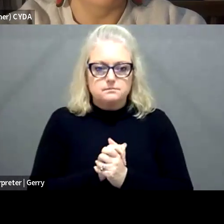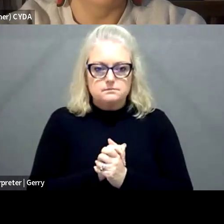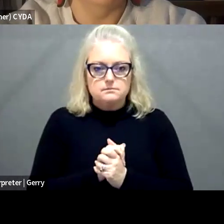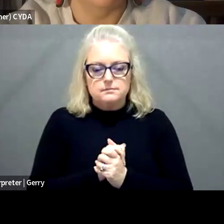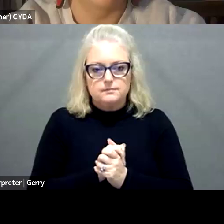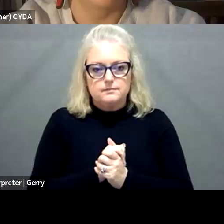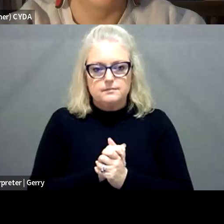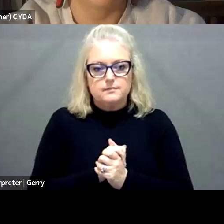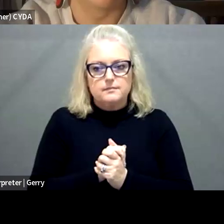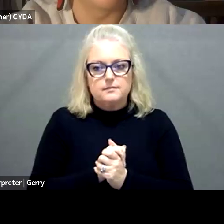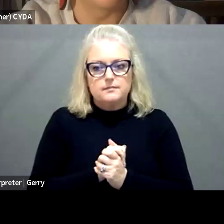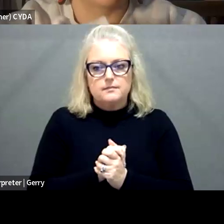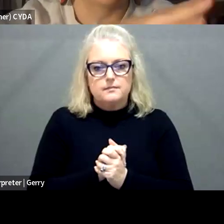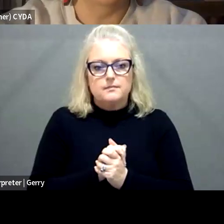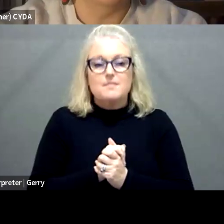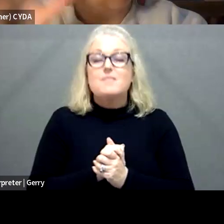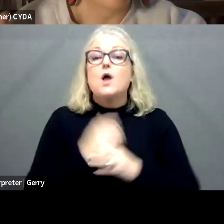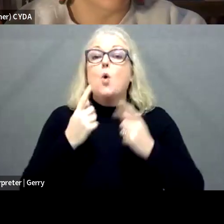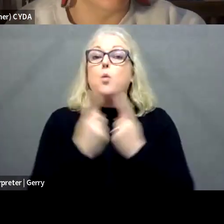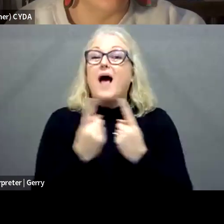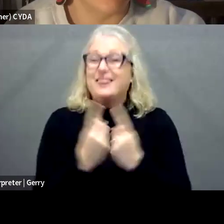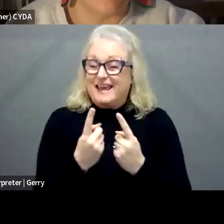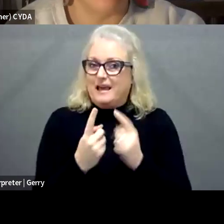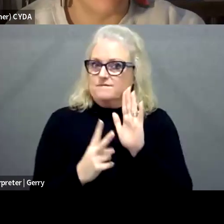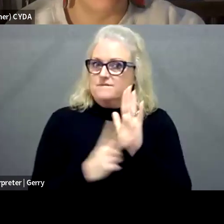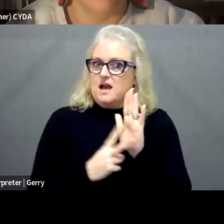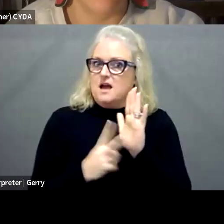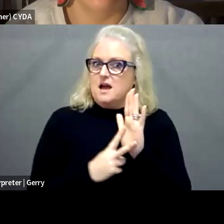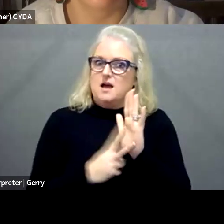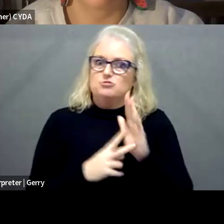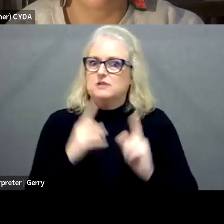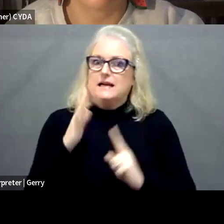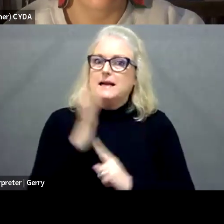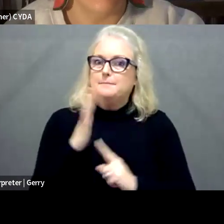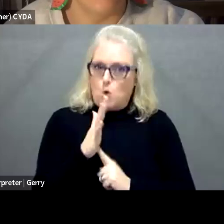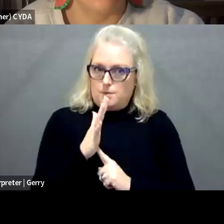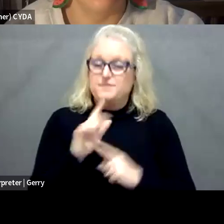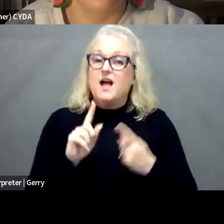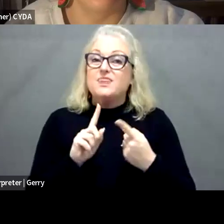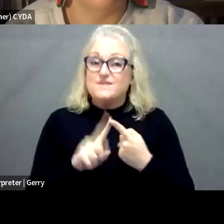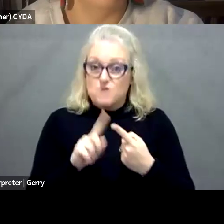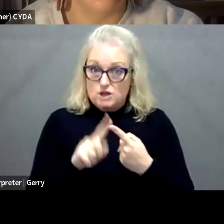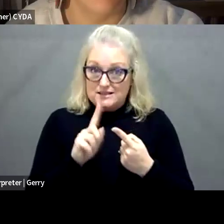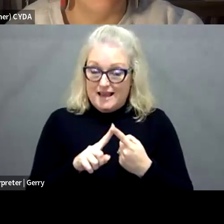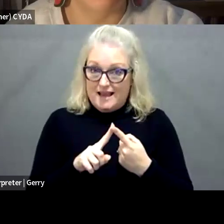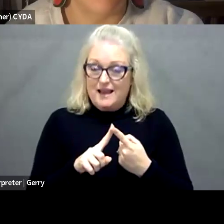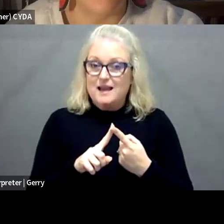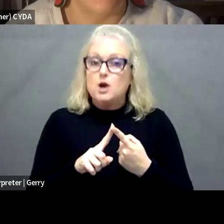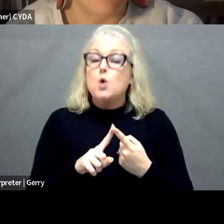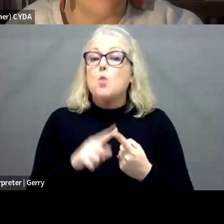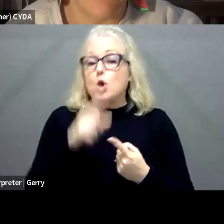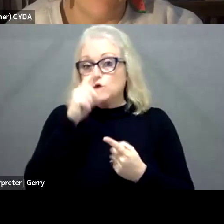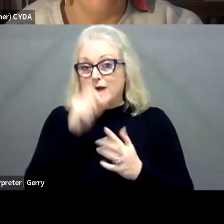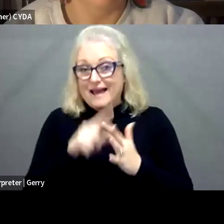of the things that is most important, there are a couple of things that stand out to me. The first thing that you can and should do is read books